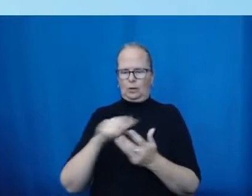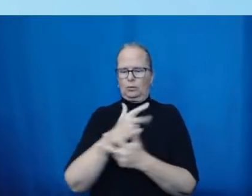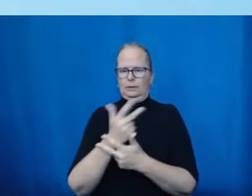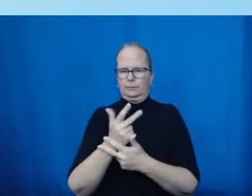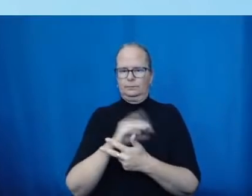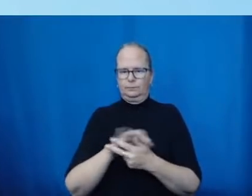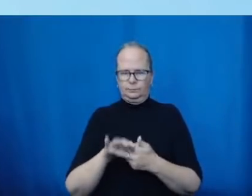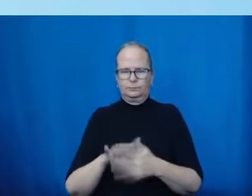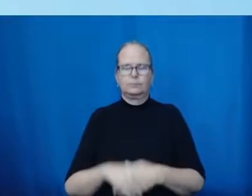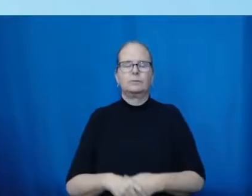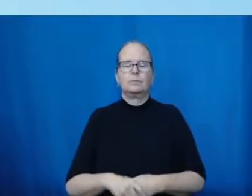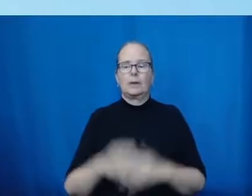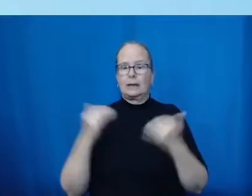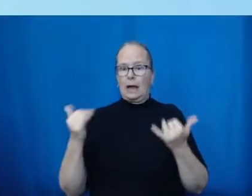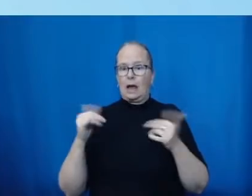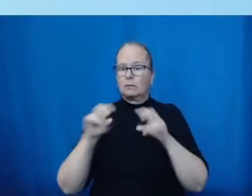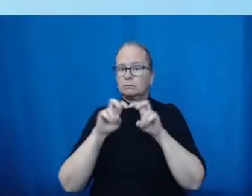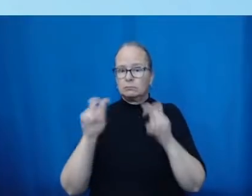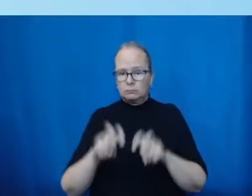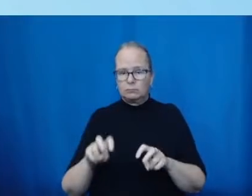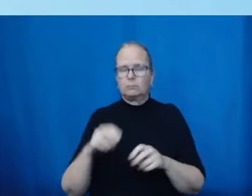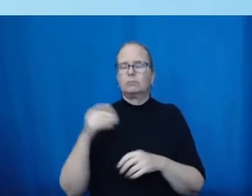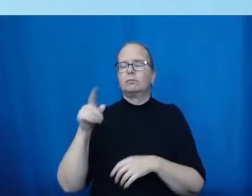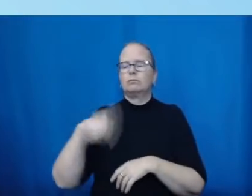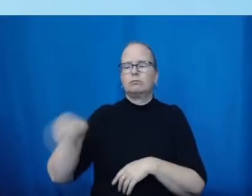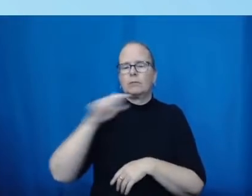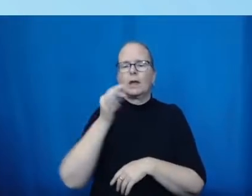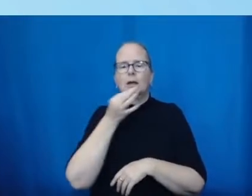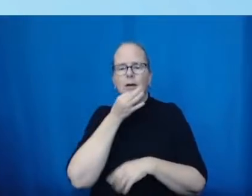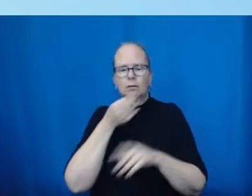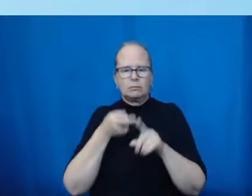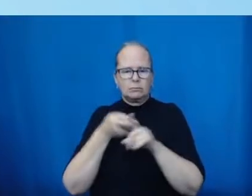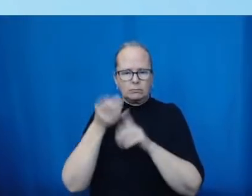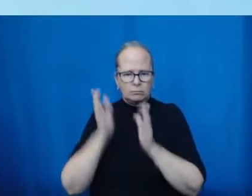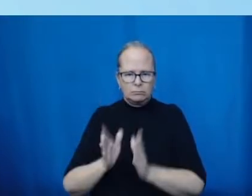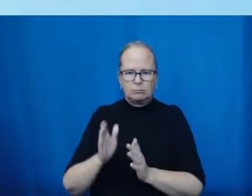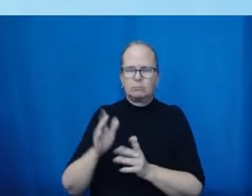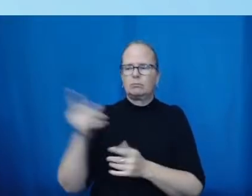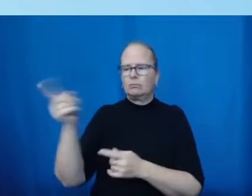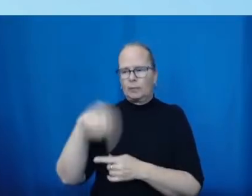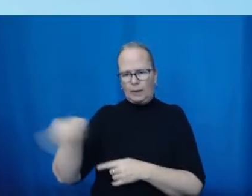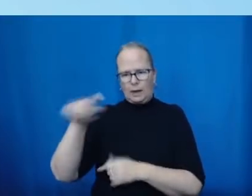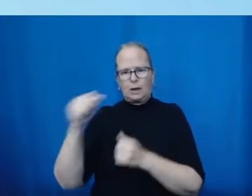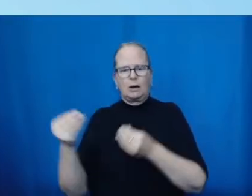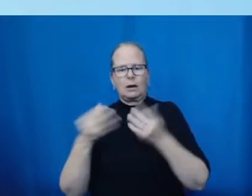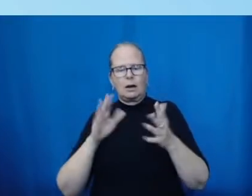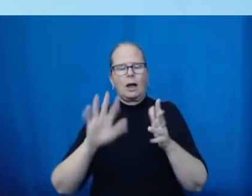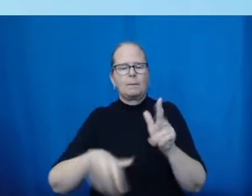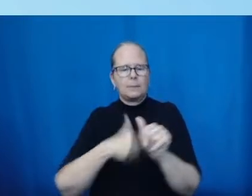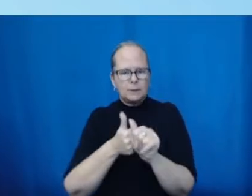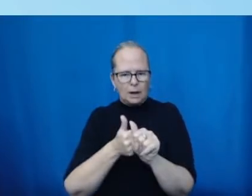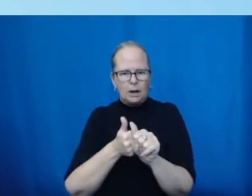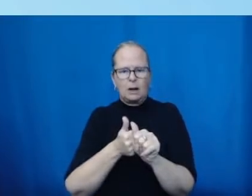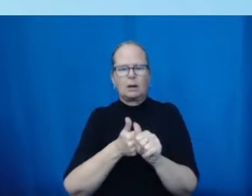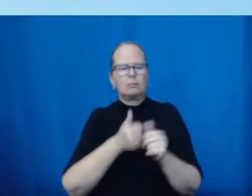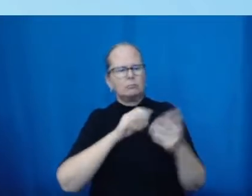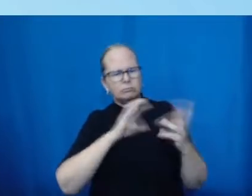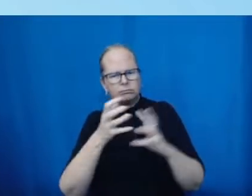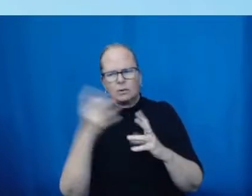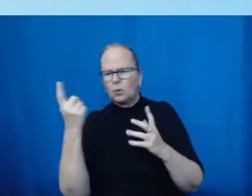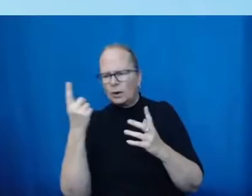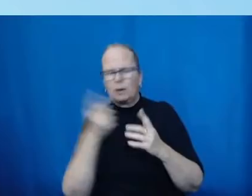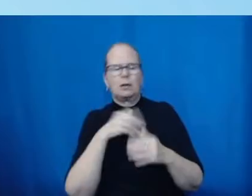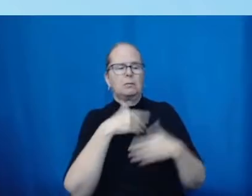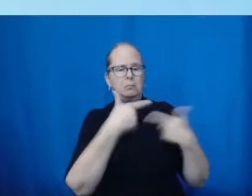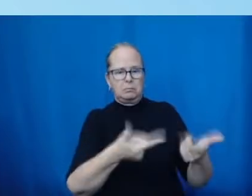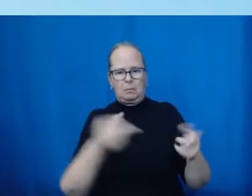timely, accurate updates on the COVID-19 crisis in Alberta and take questions from the media. The views of our panelists are their own and do not